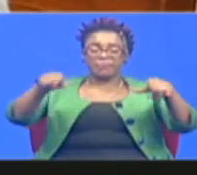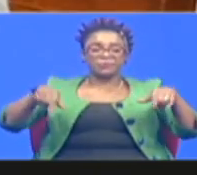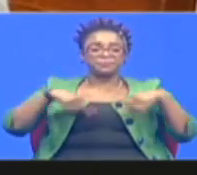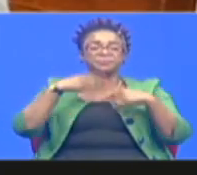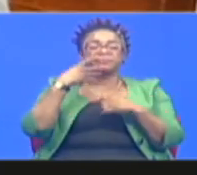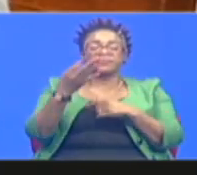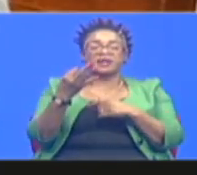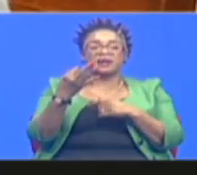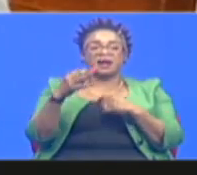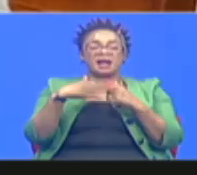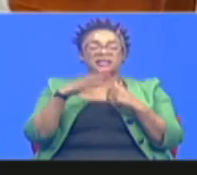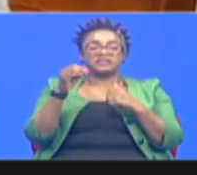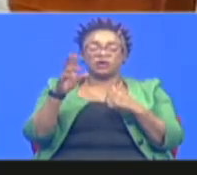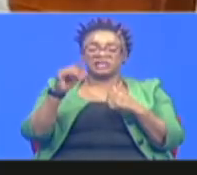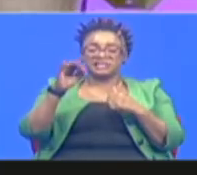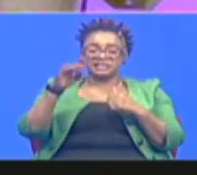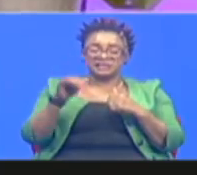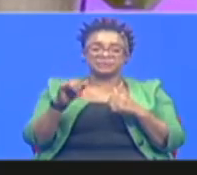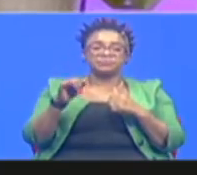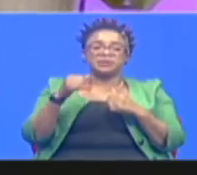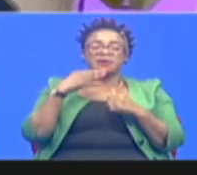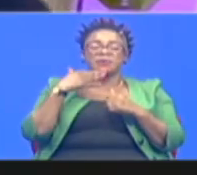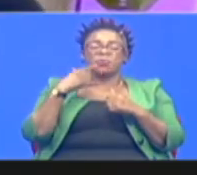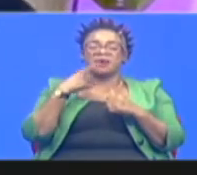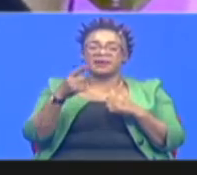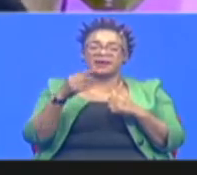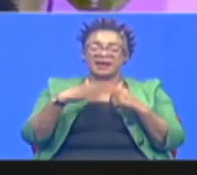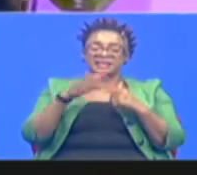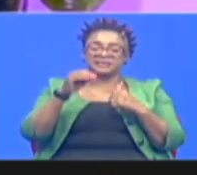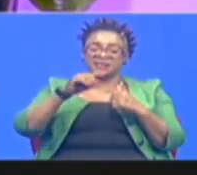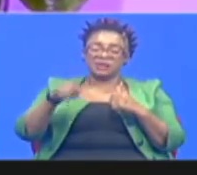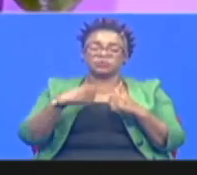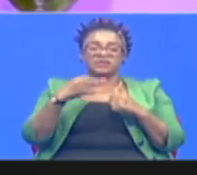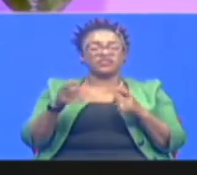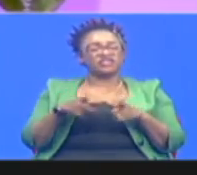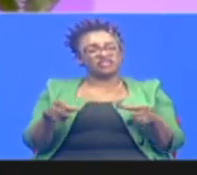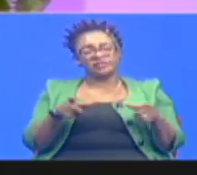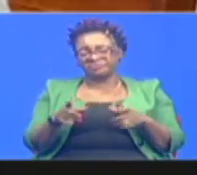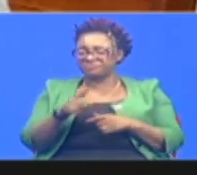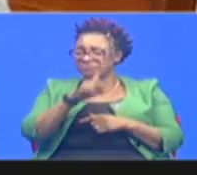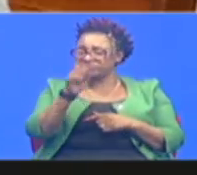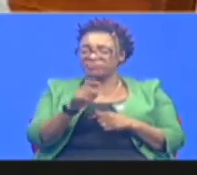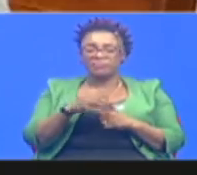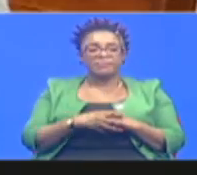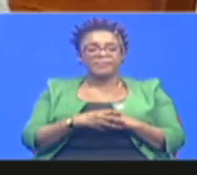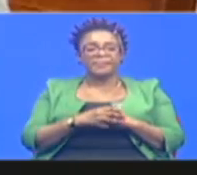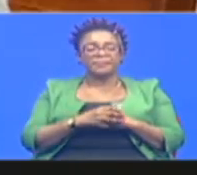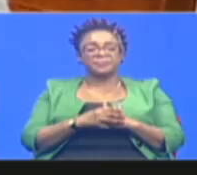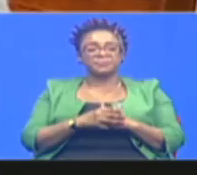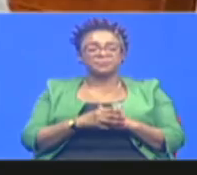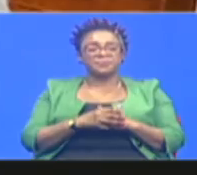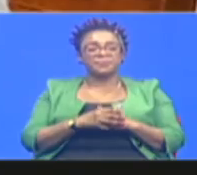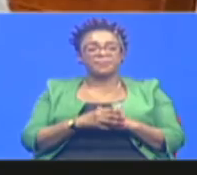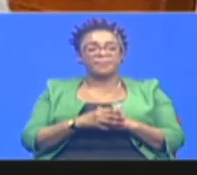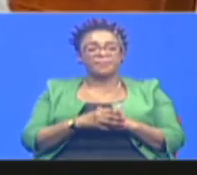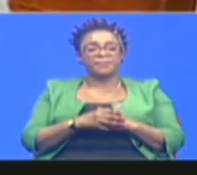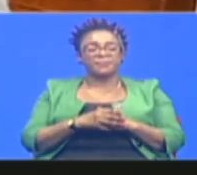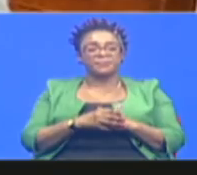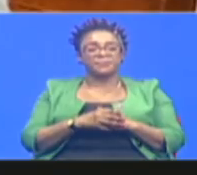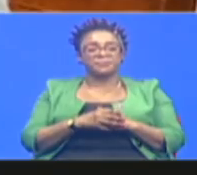credenza, 110,000 for your chair. Can you put the right position on this? Thank you so much, Masai. And I want to start by